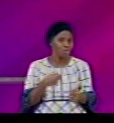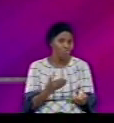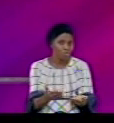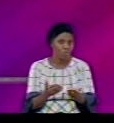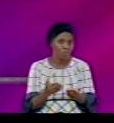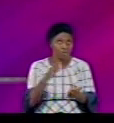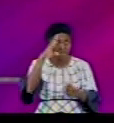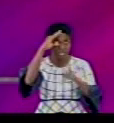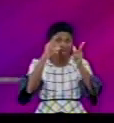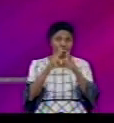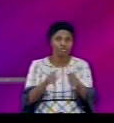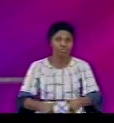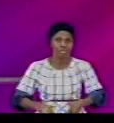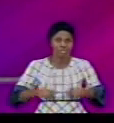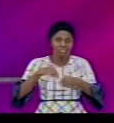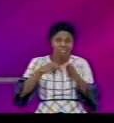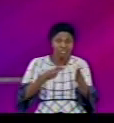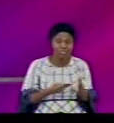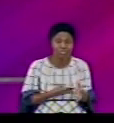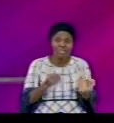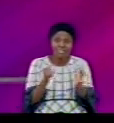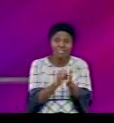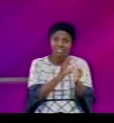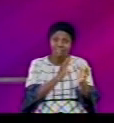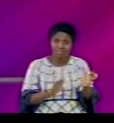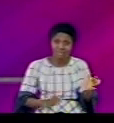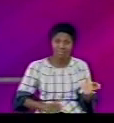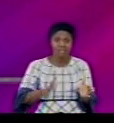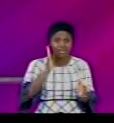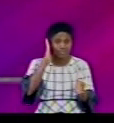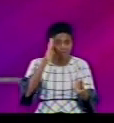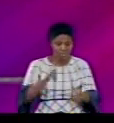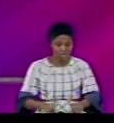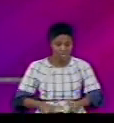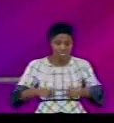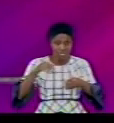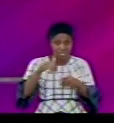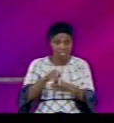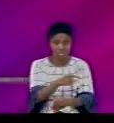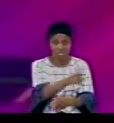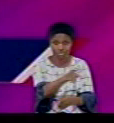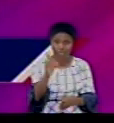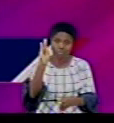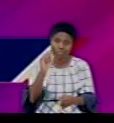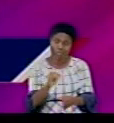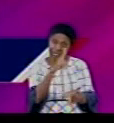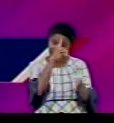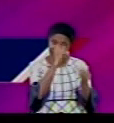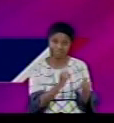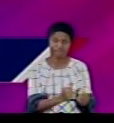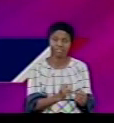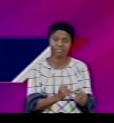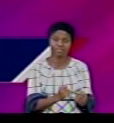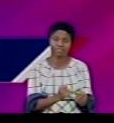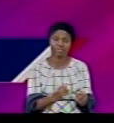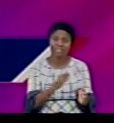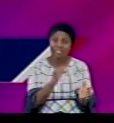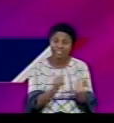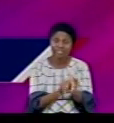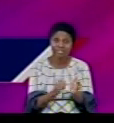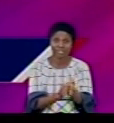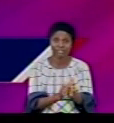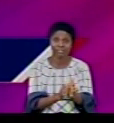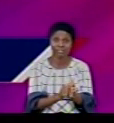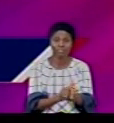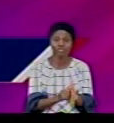that Christ will dwell in you by faith. That was the prayer of Paul the Apostle for the Ephesians. And that he may comprehend with